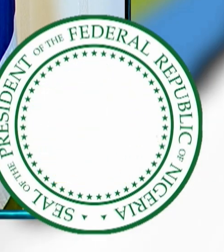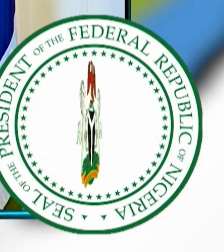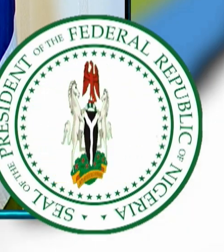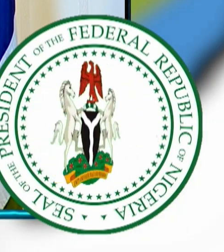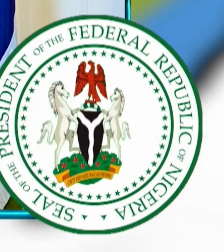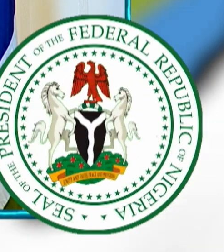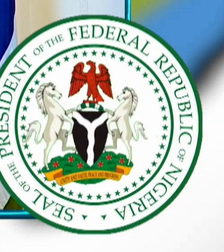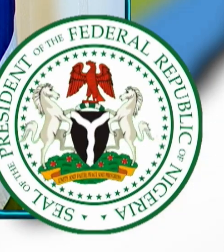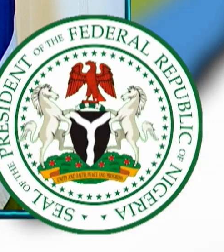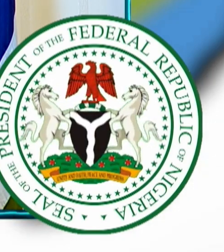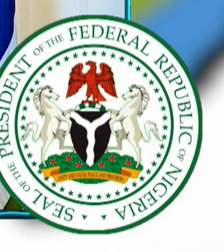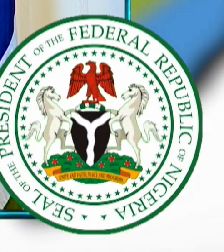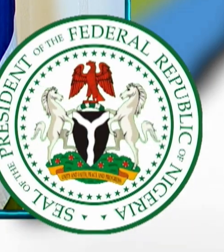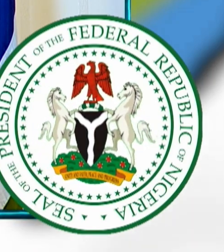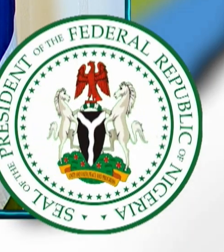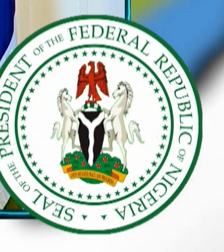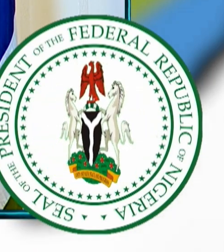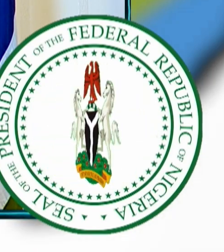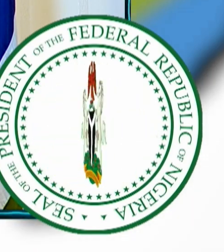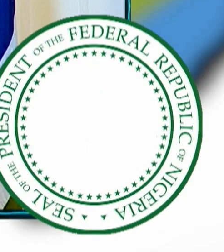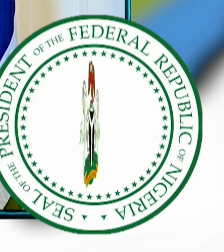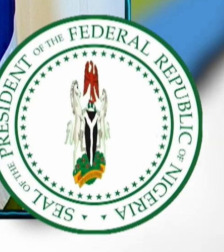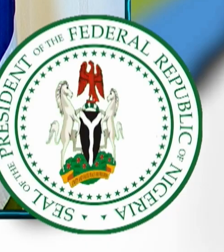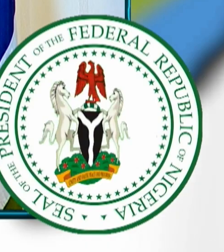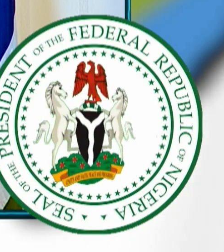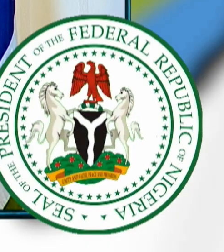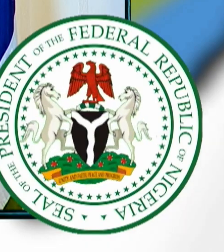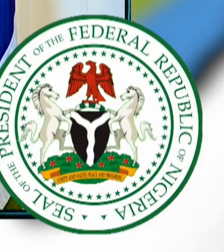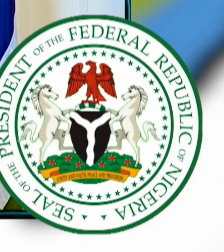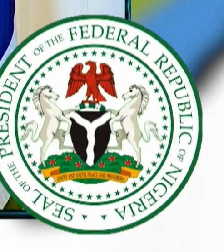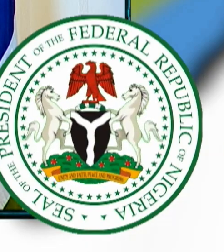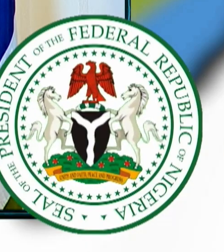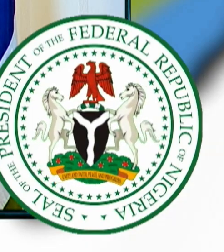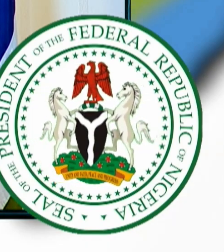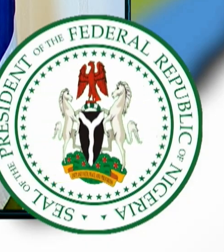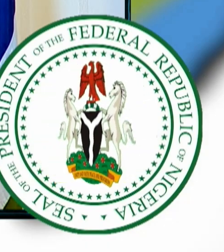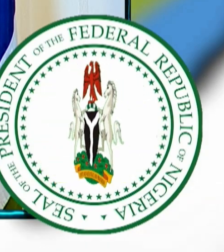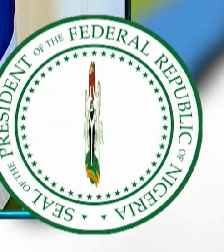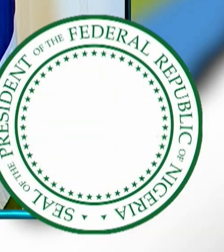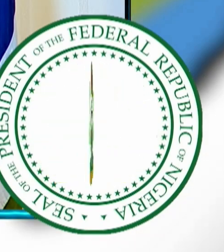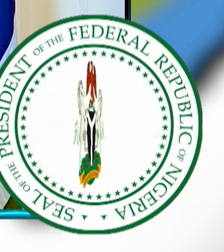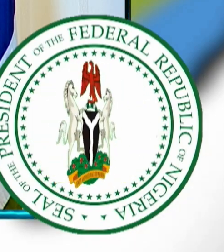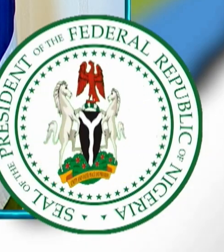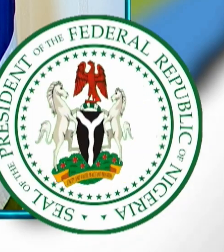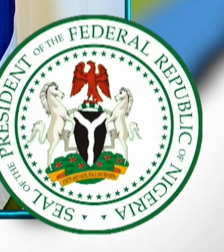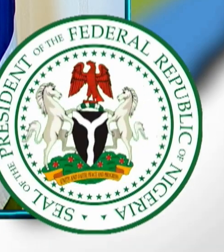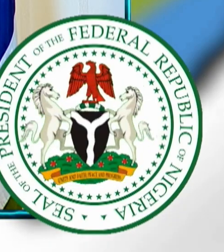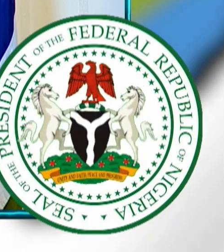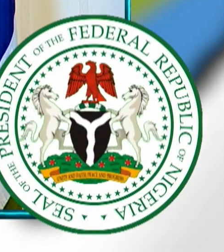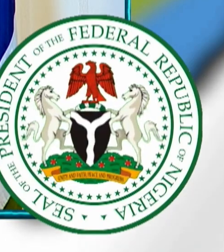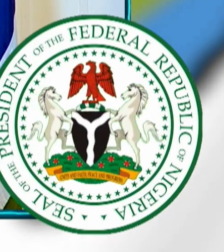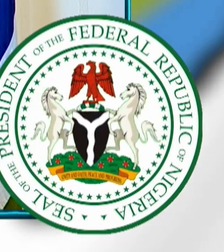scheme. To date, 45.6 billion has already been processed for payment